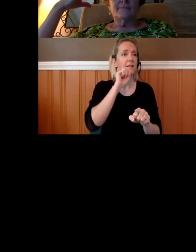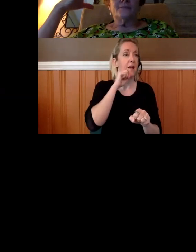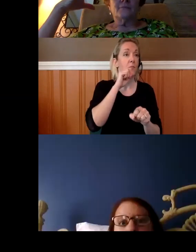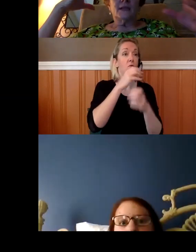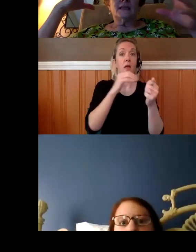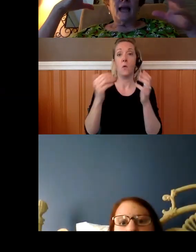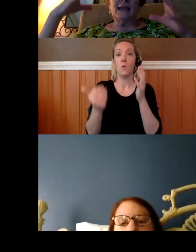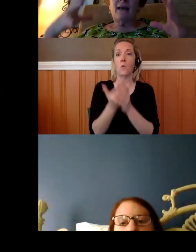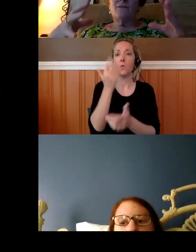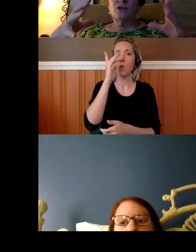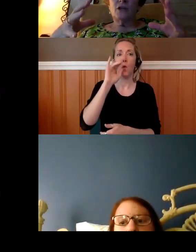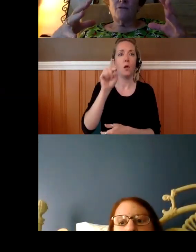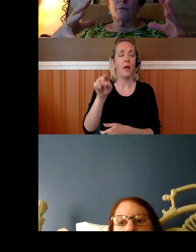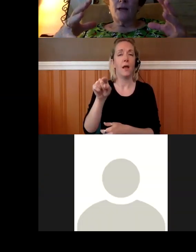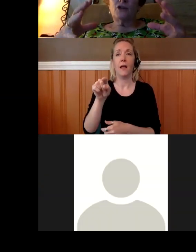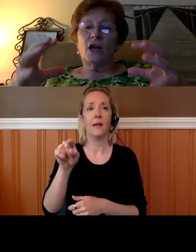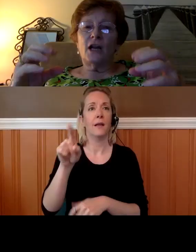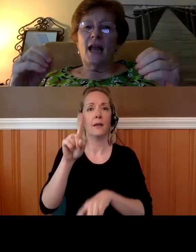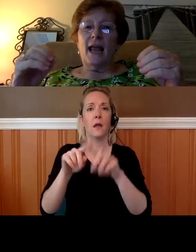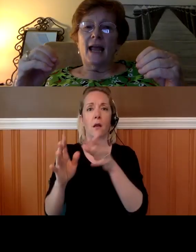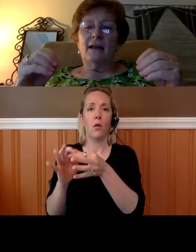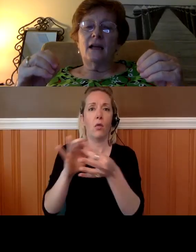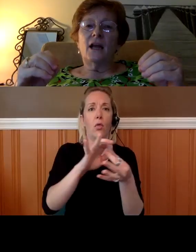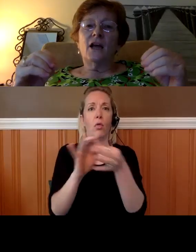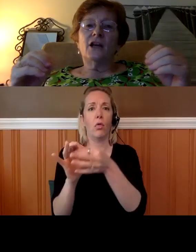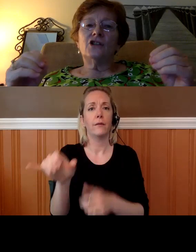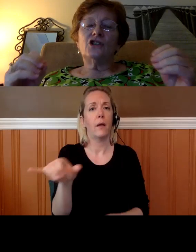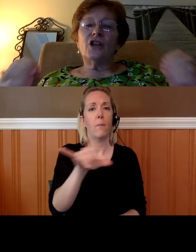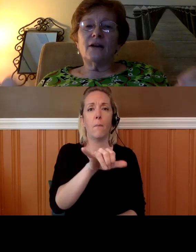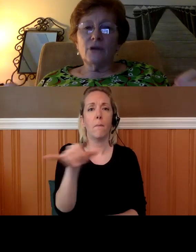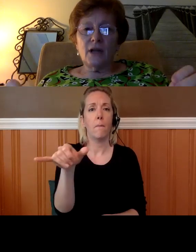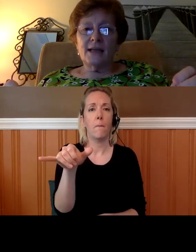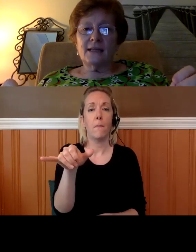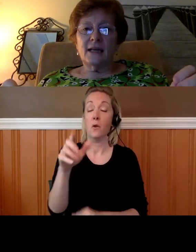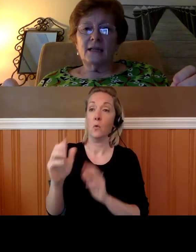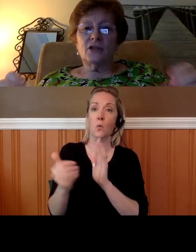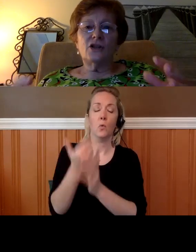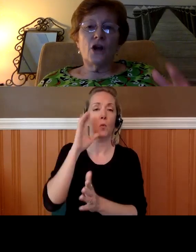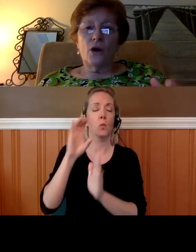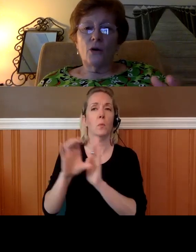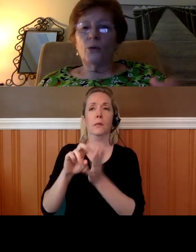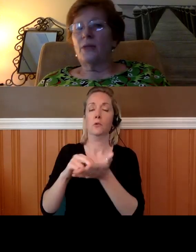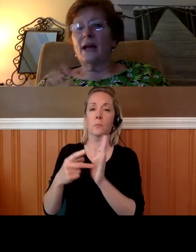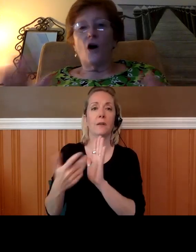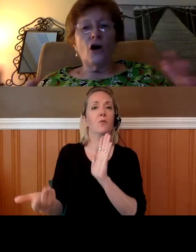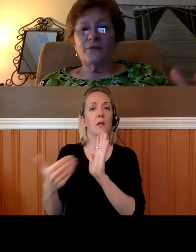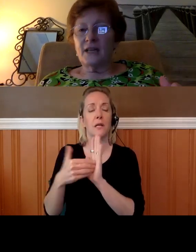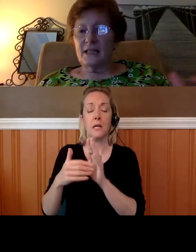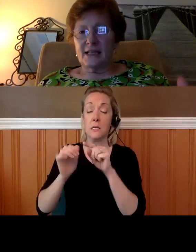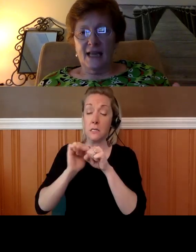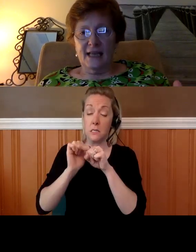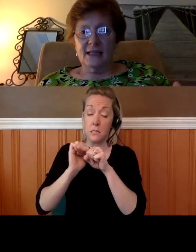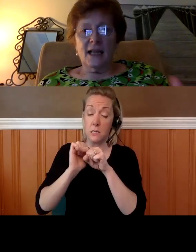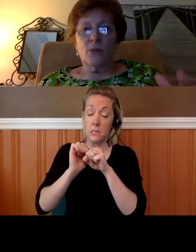automatically take that vision information and generalize it to know that all of